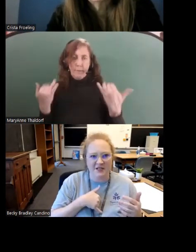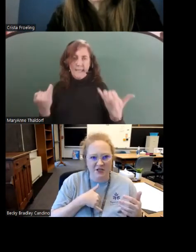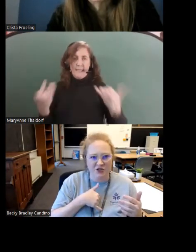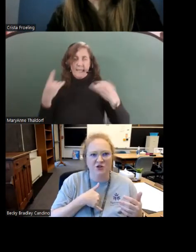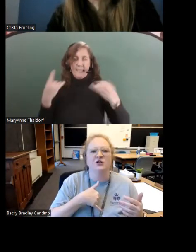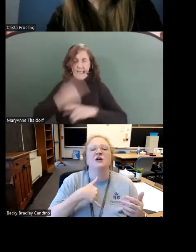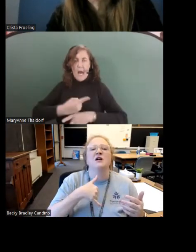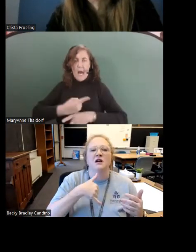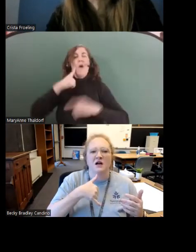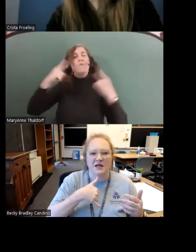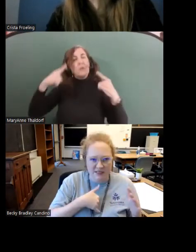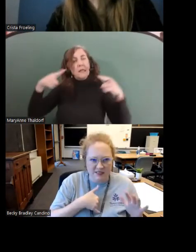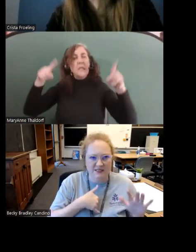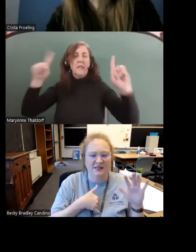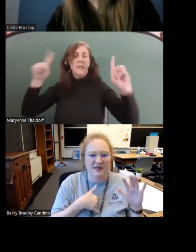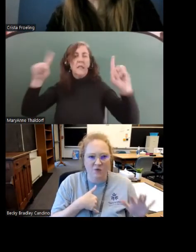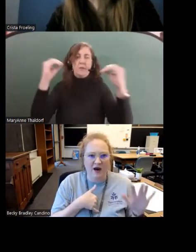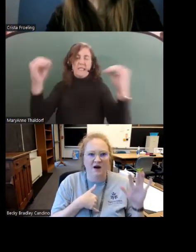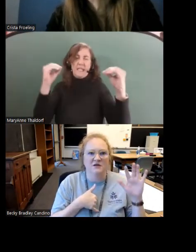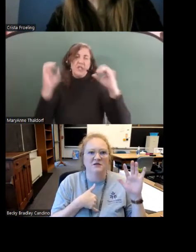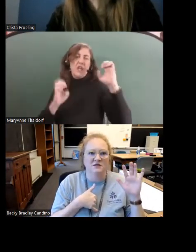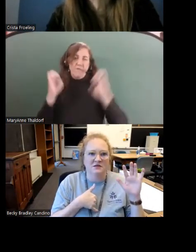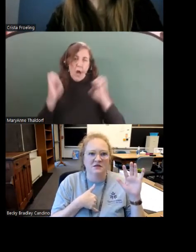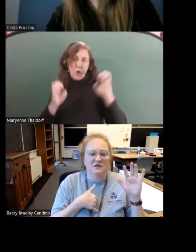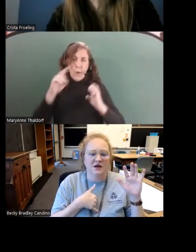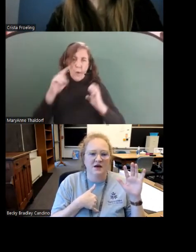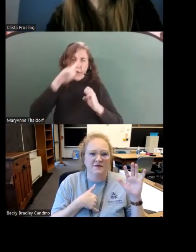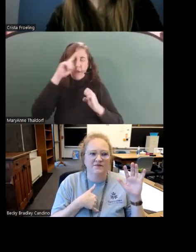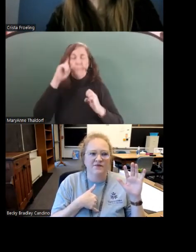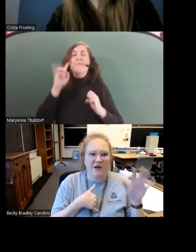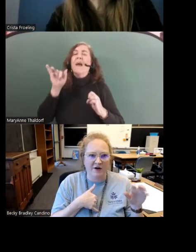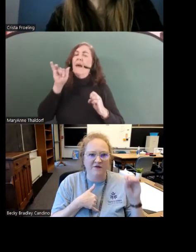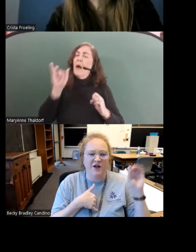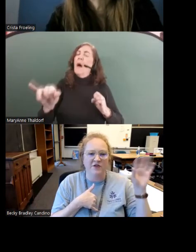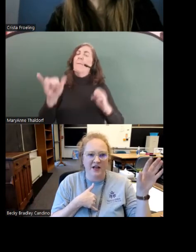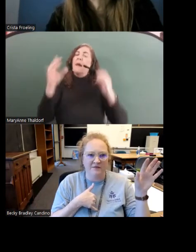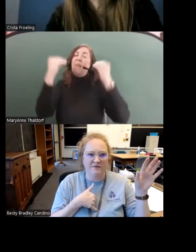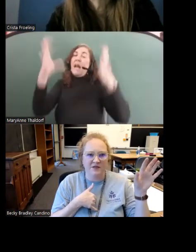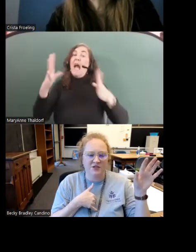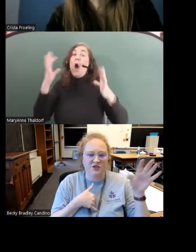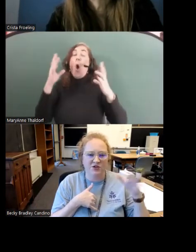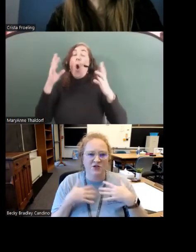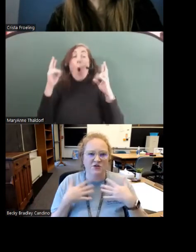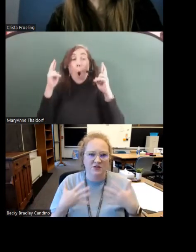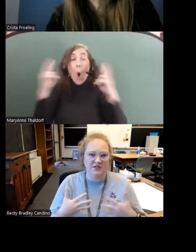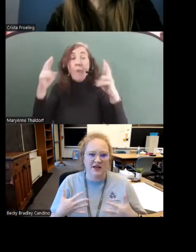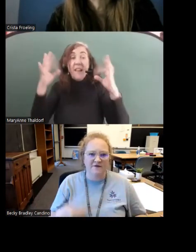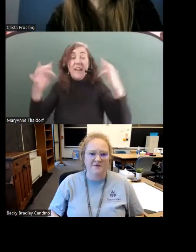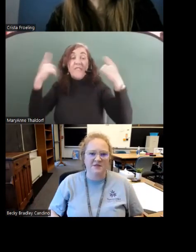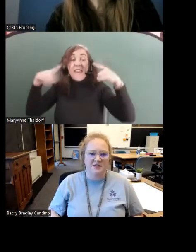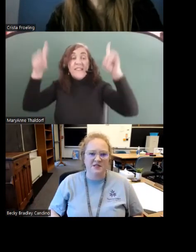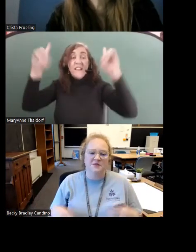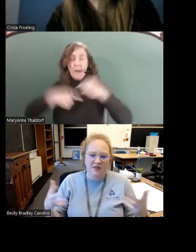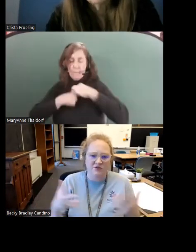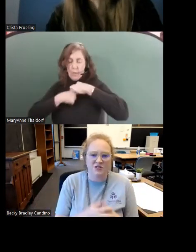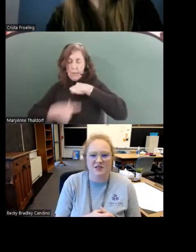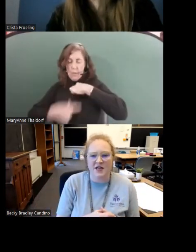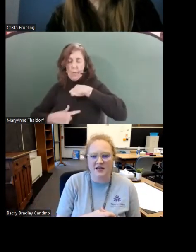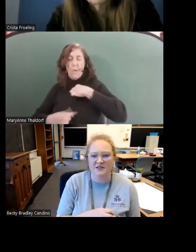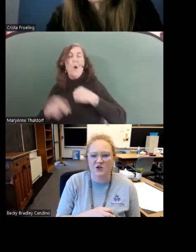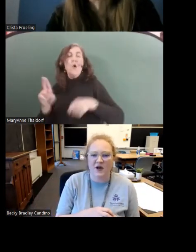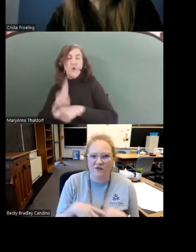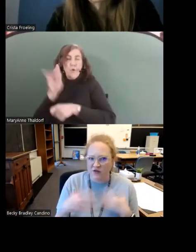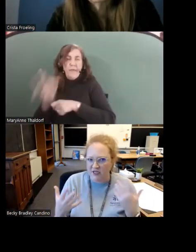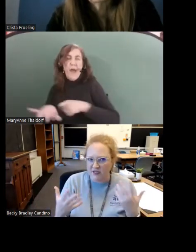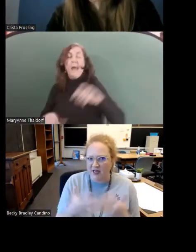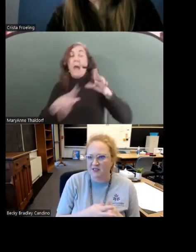the teacher consistently wears the microphone and the student uses the FM system. So just in case